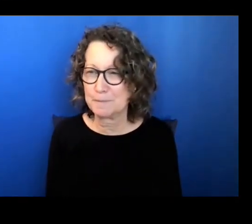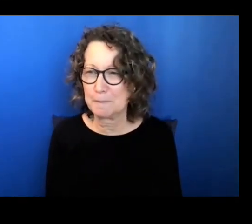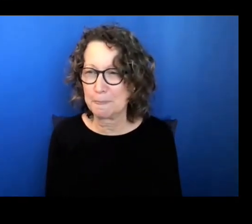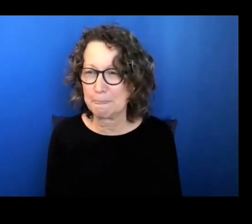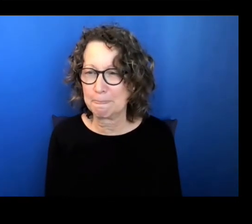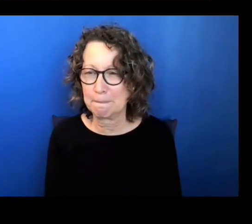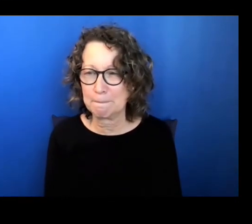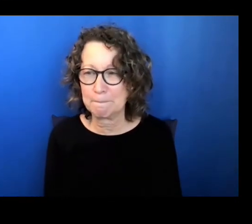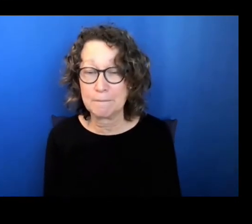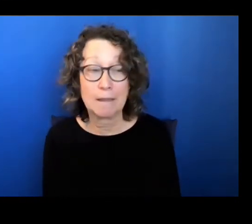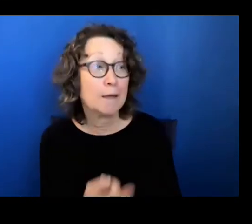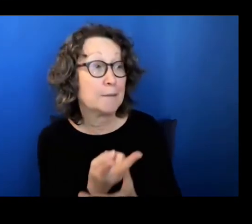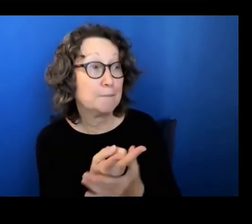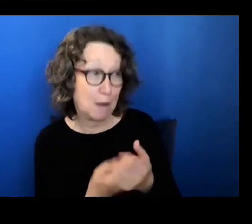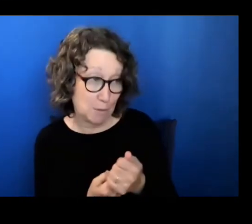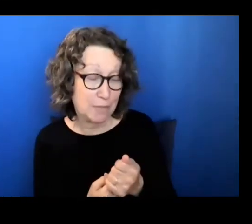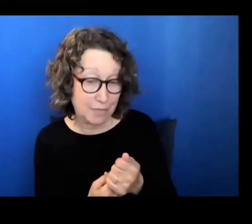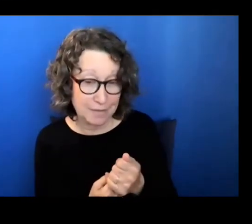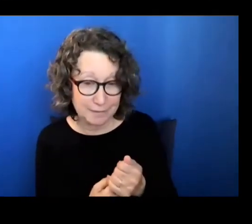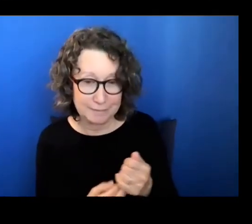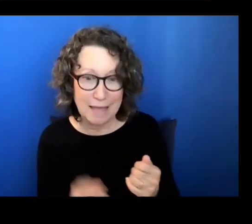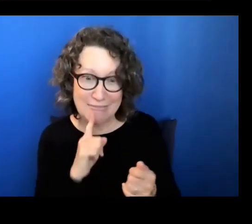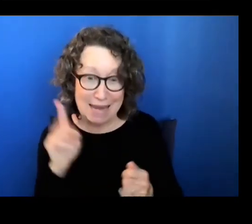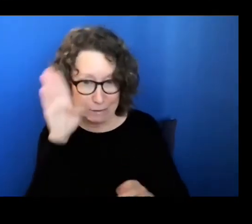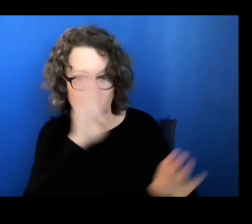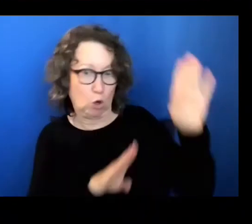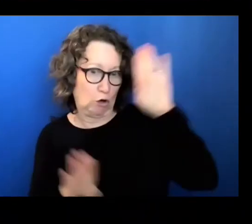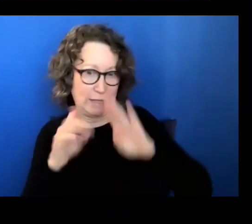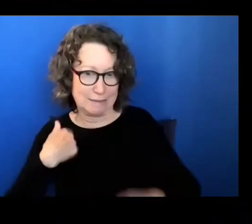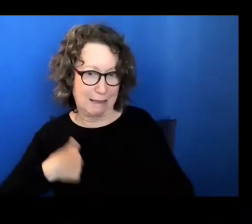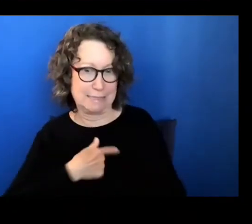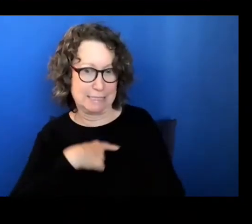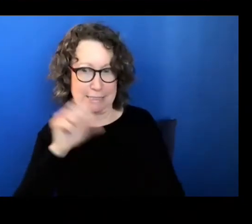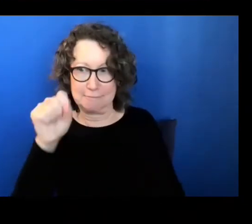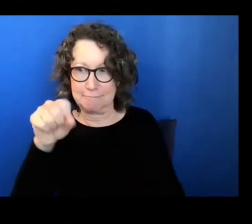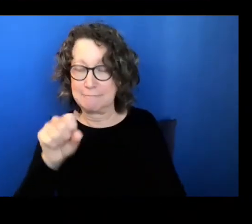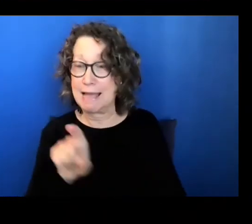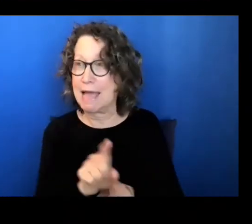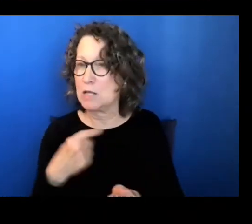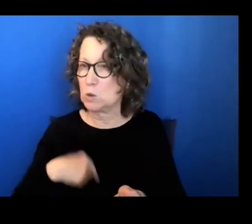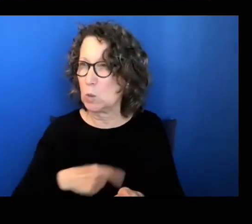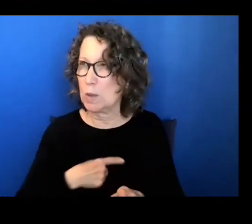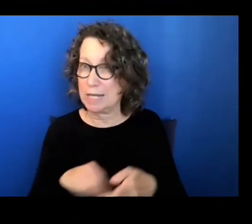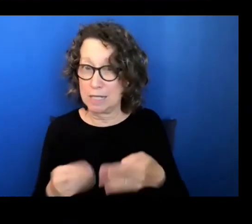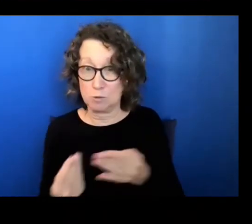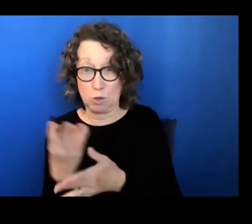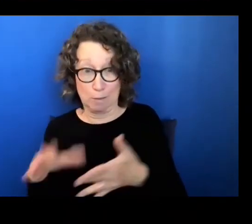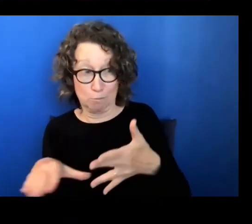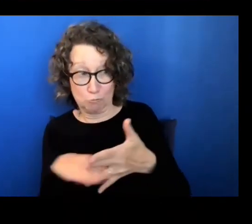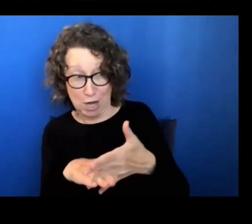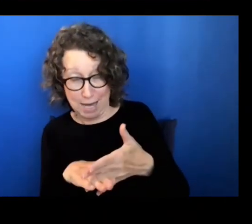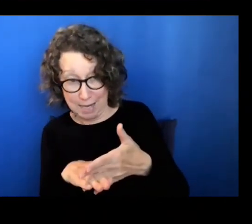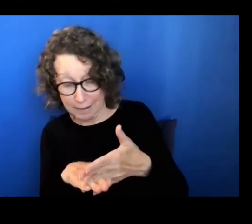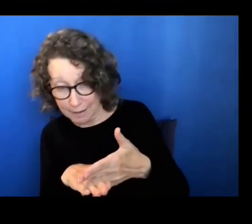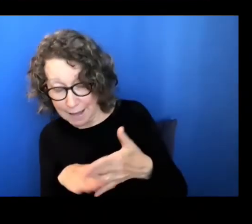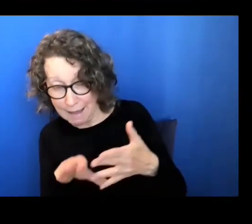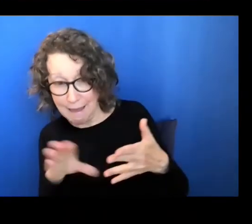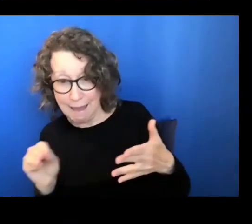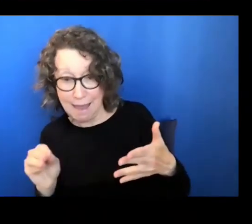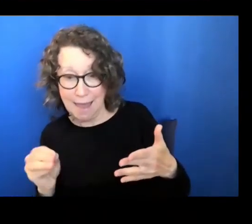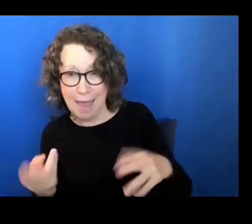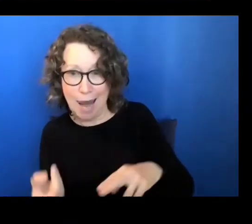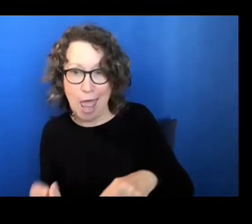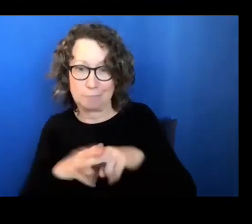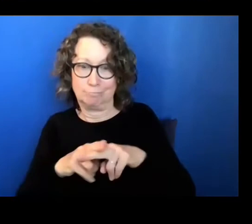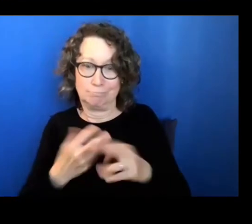I think both. That is a worry, that as we have spring break and we have